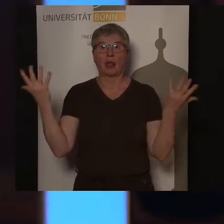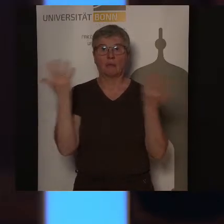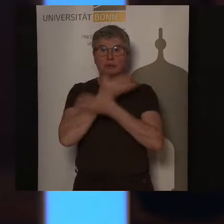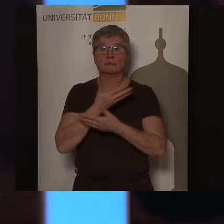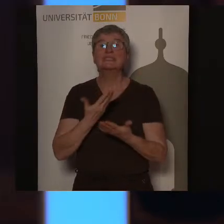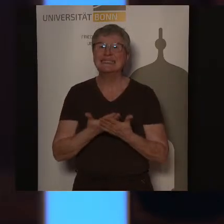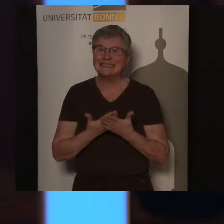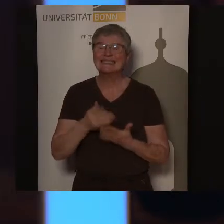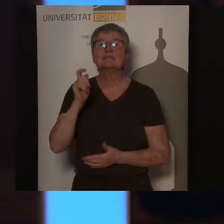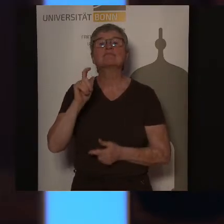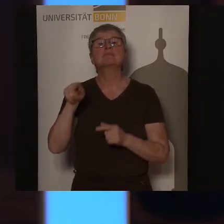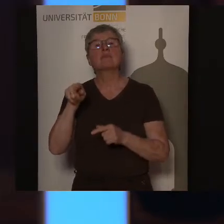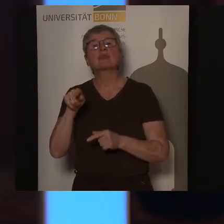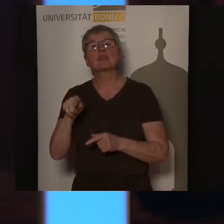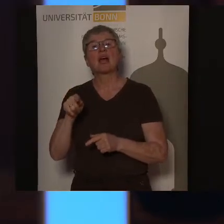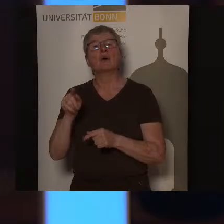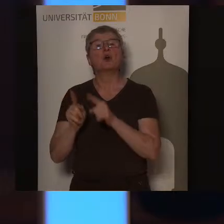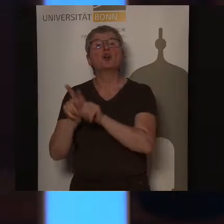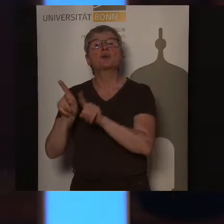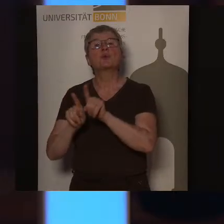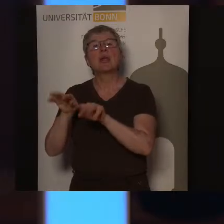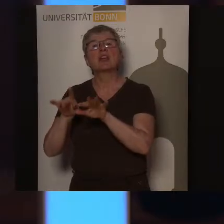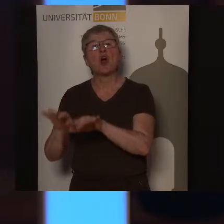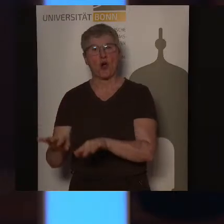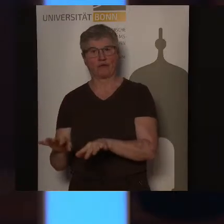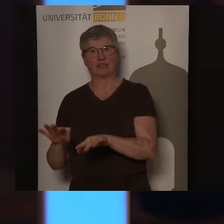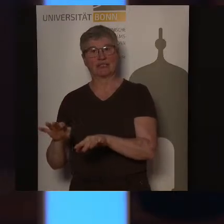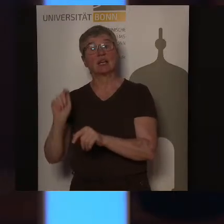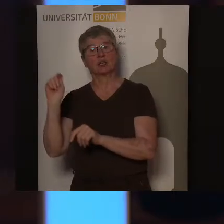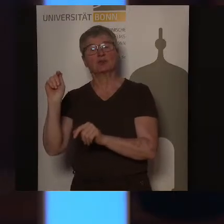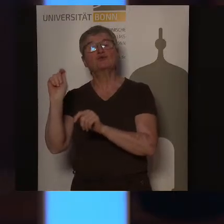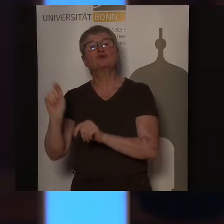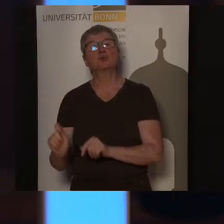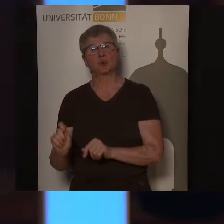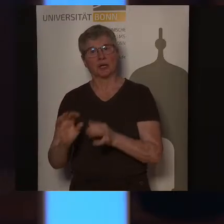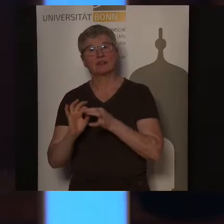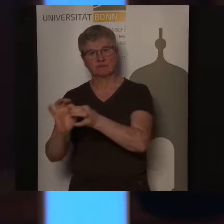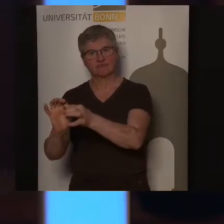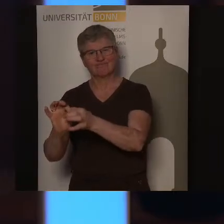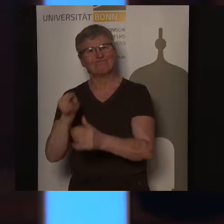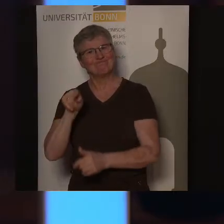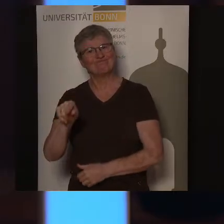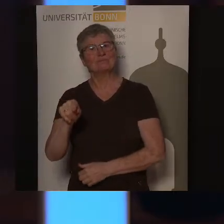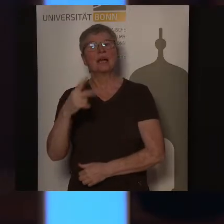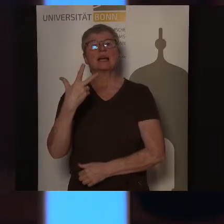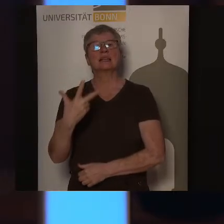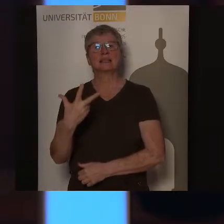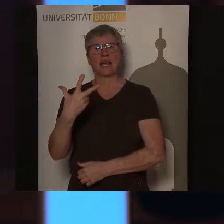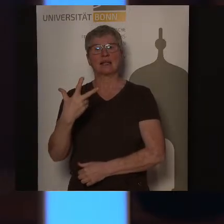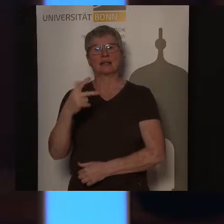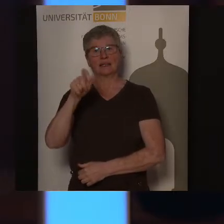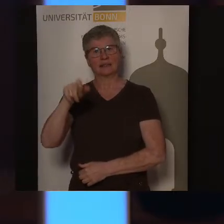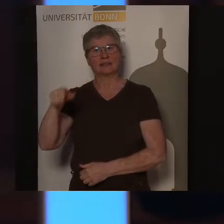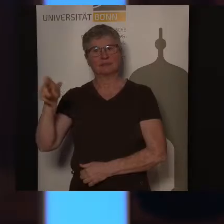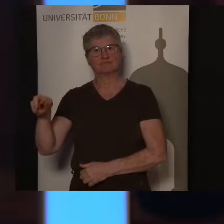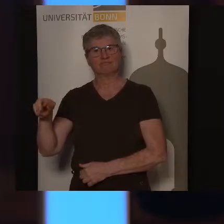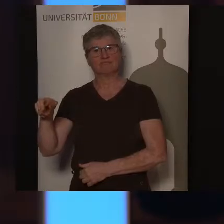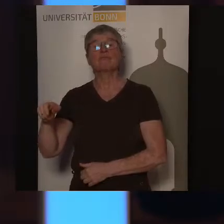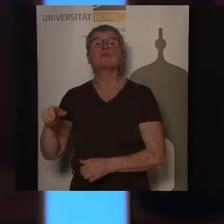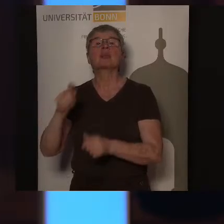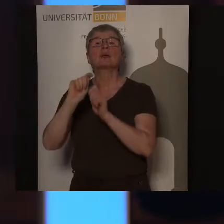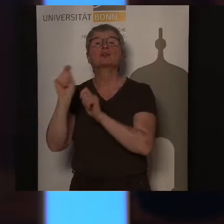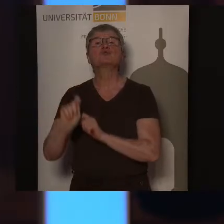sustainability? We have a green office that is run by students in order to help you students out when you ask yourselves